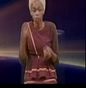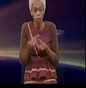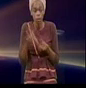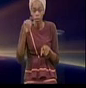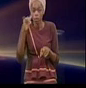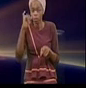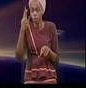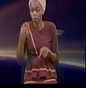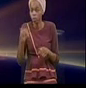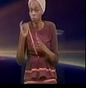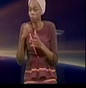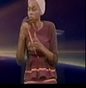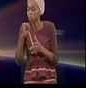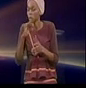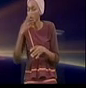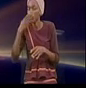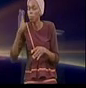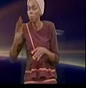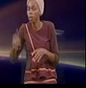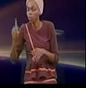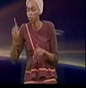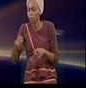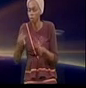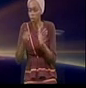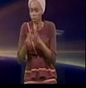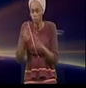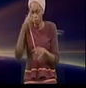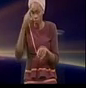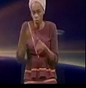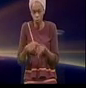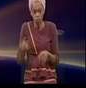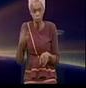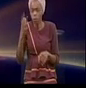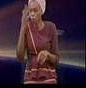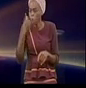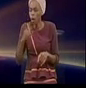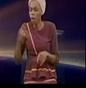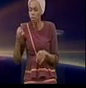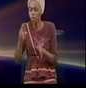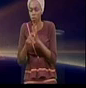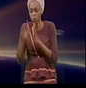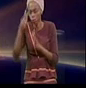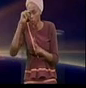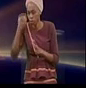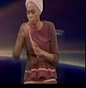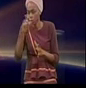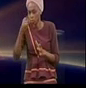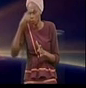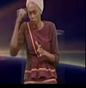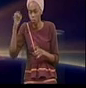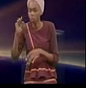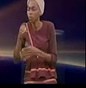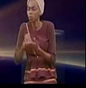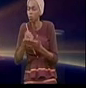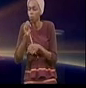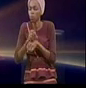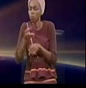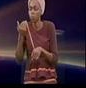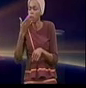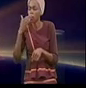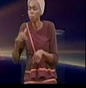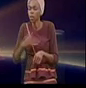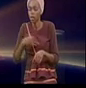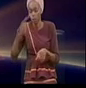of that wicked one, and slew his brother. And wherefore slew he him? Because his own works were evil, and his